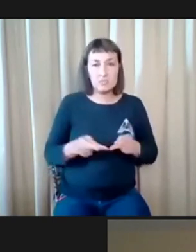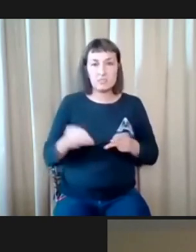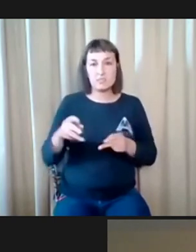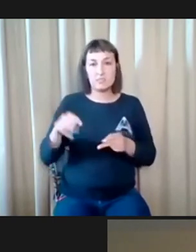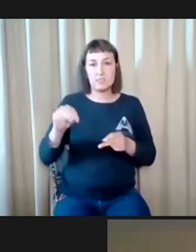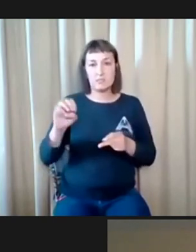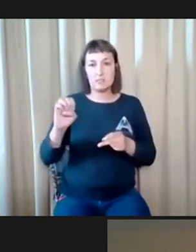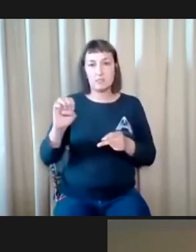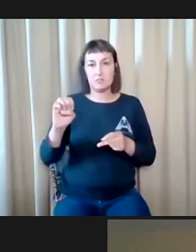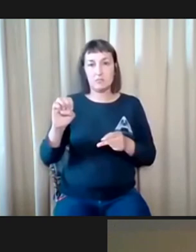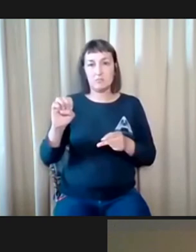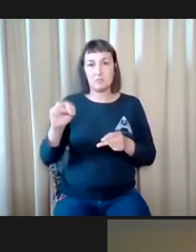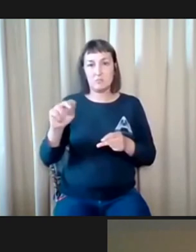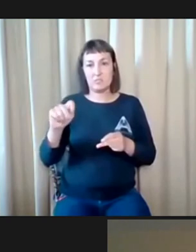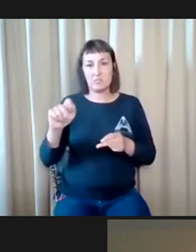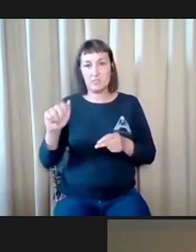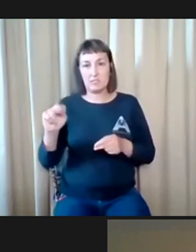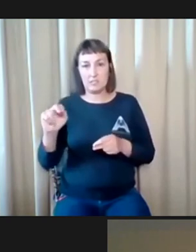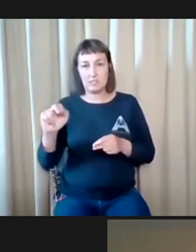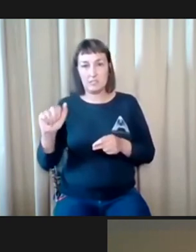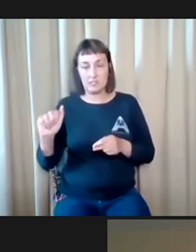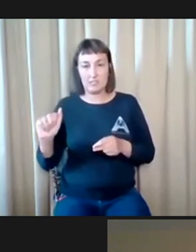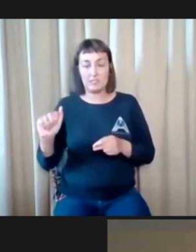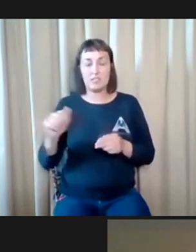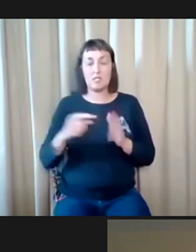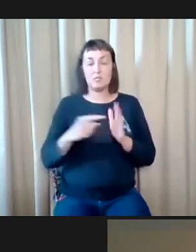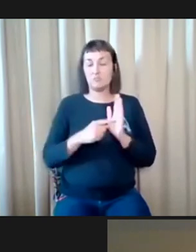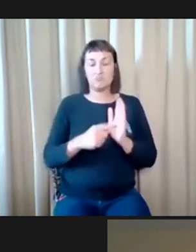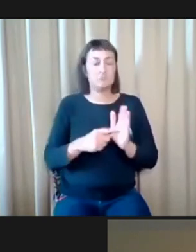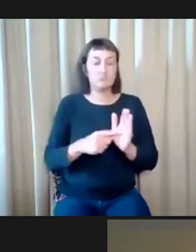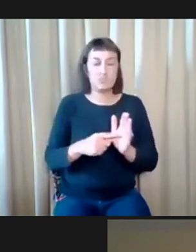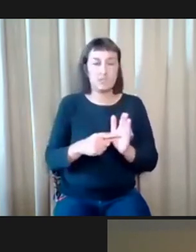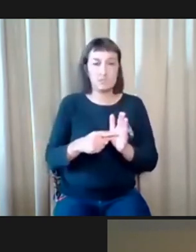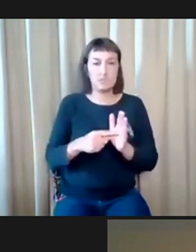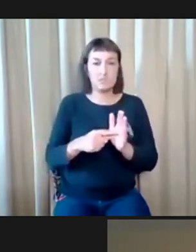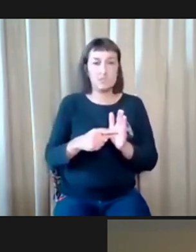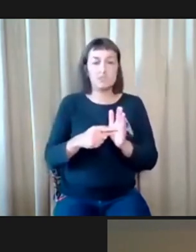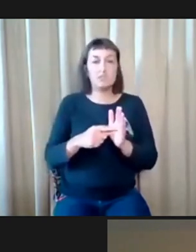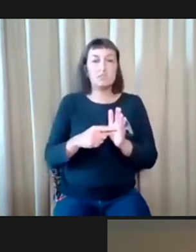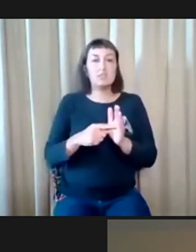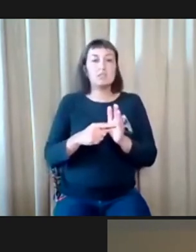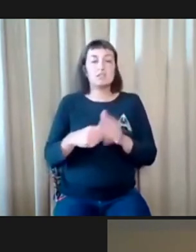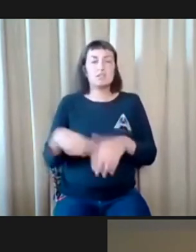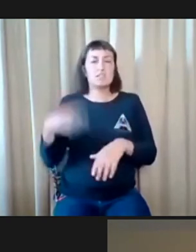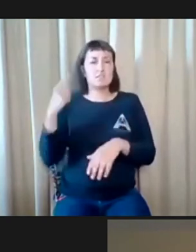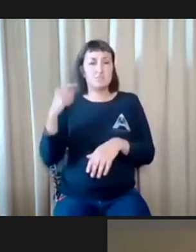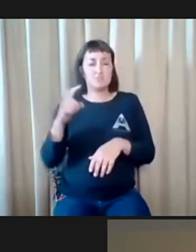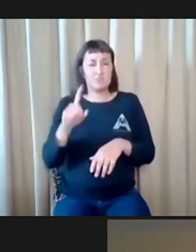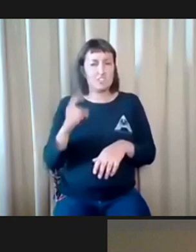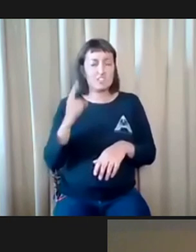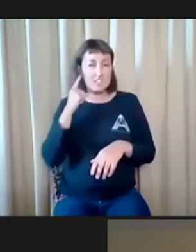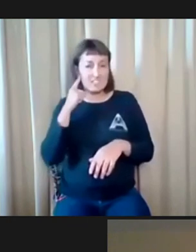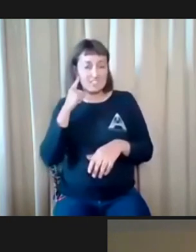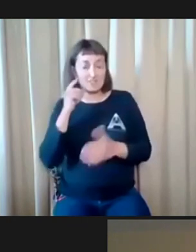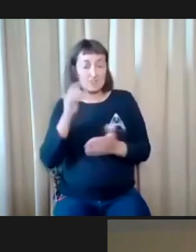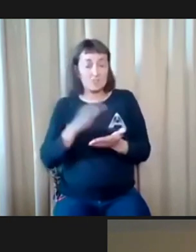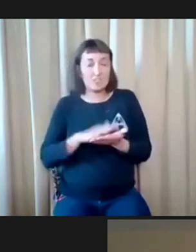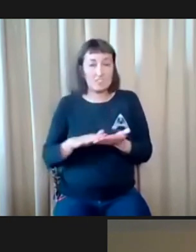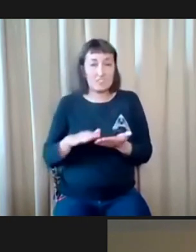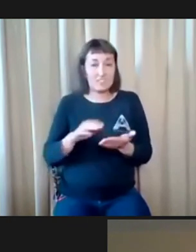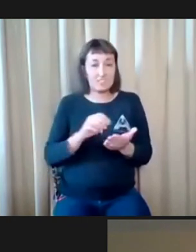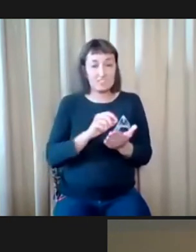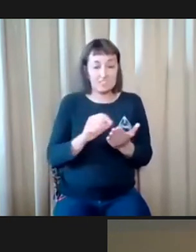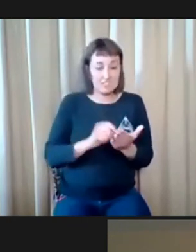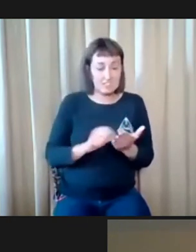outside of Montana, I'm just using that as an example, are they even going to listen to us if we write nice letters or talk